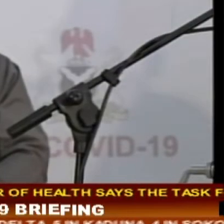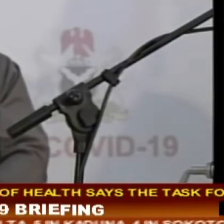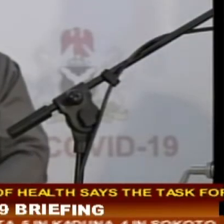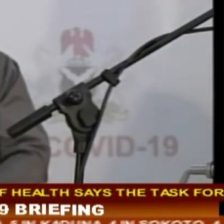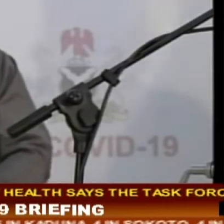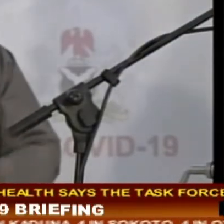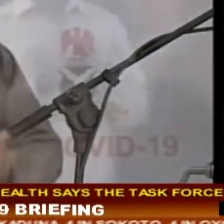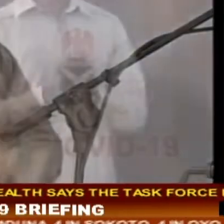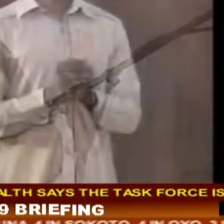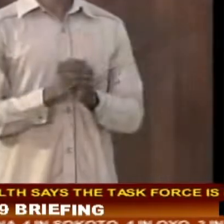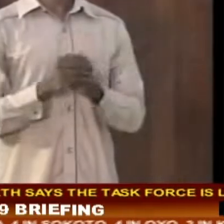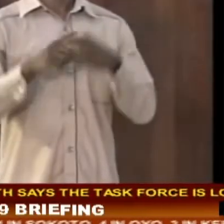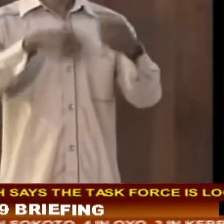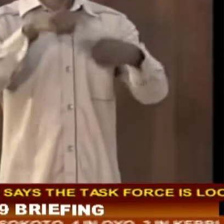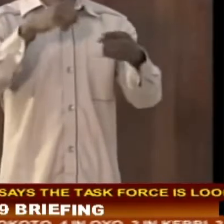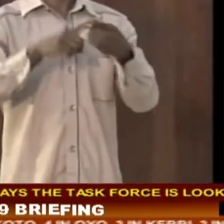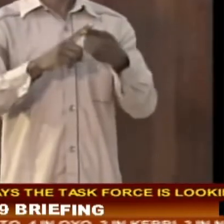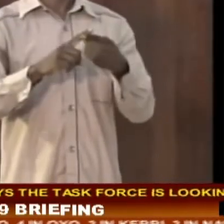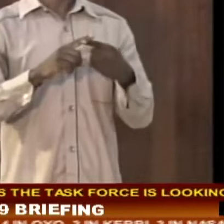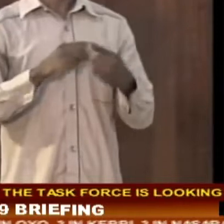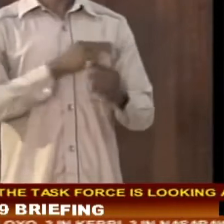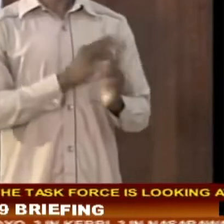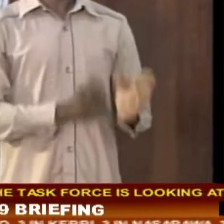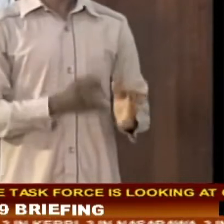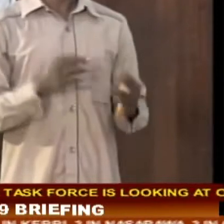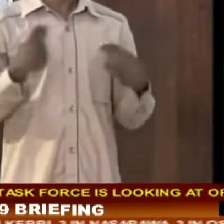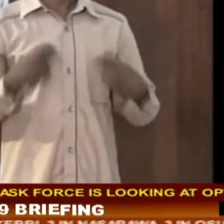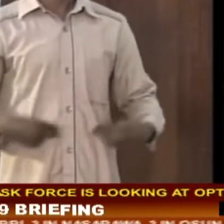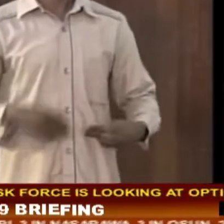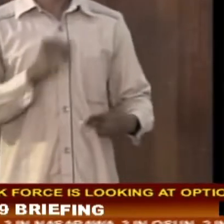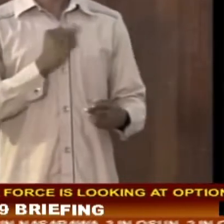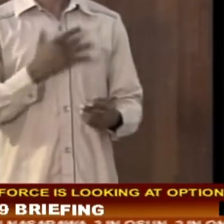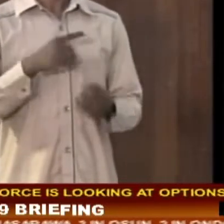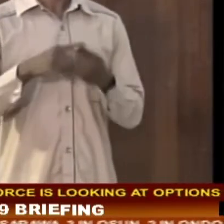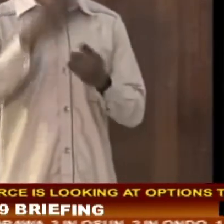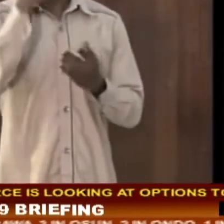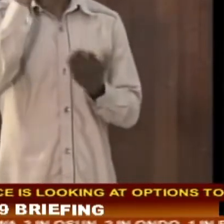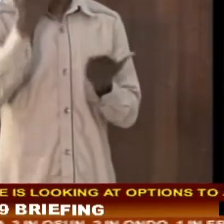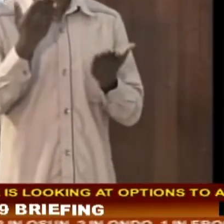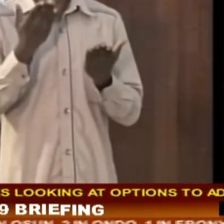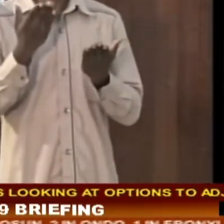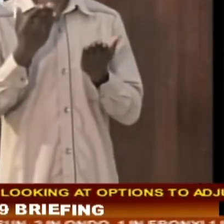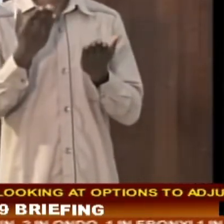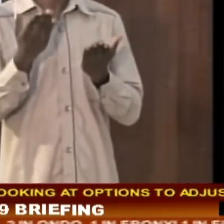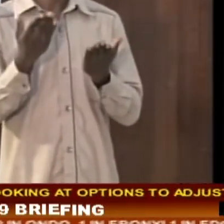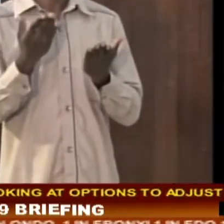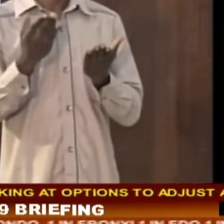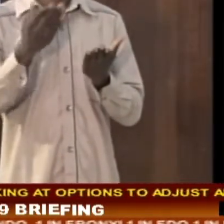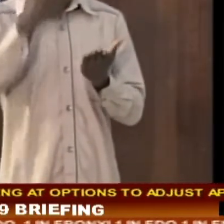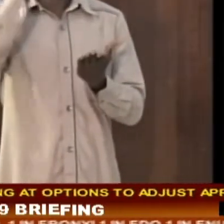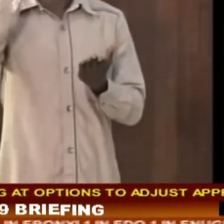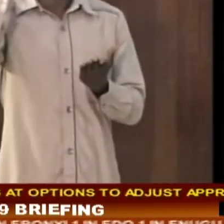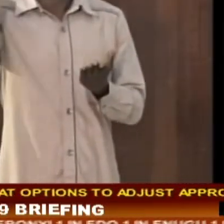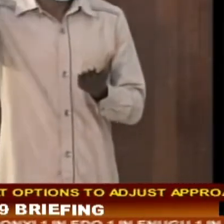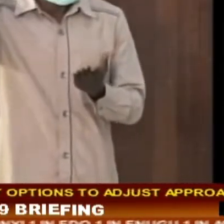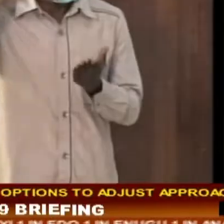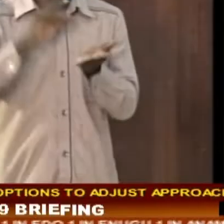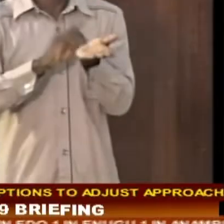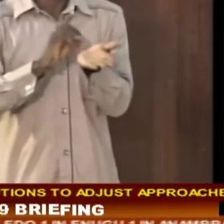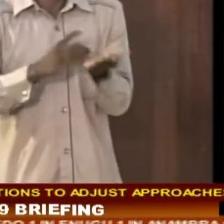question uh goes to the minister of Health I'd like to know the whereabouts of the Chinese doctors